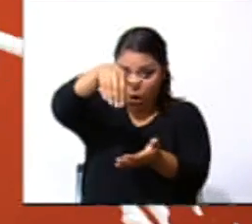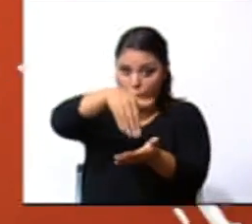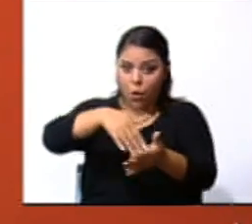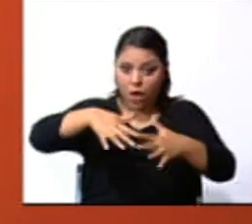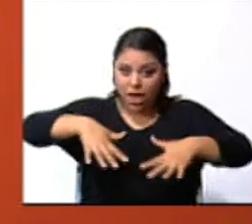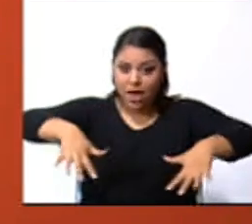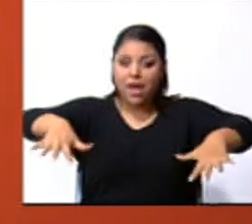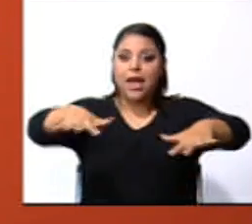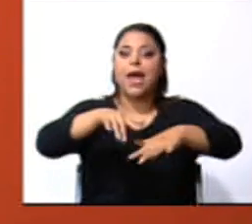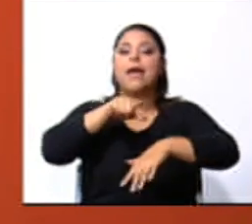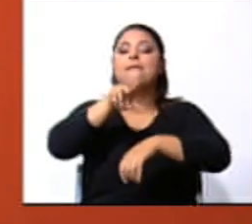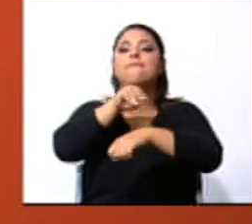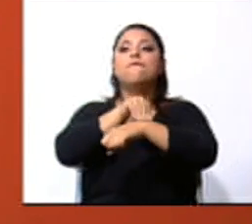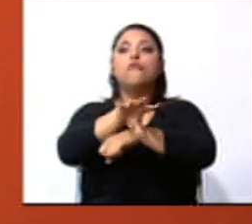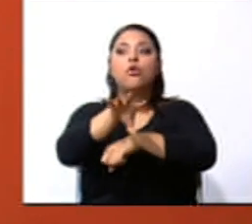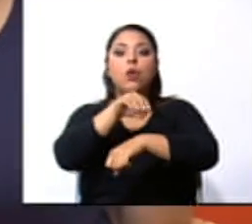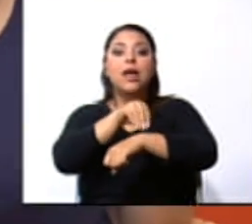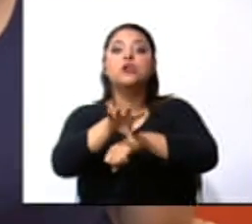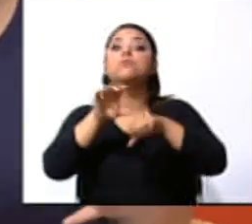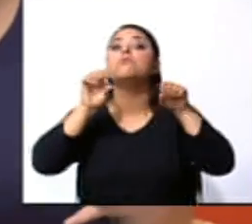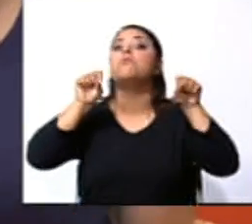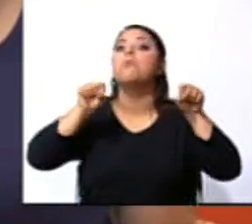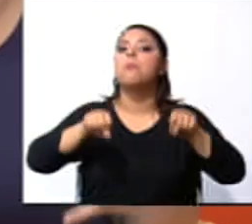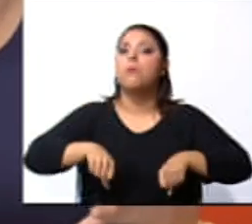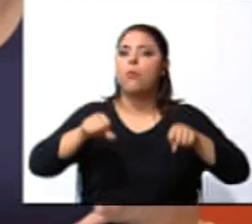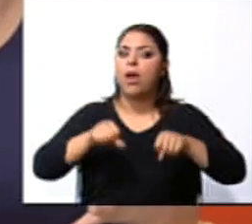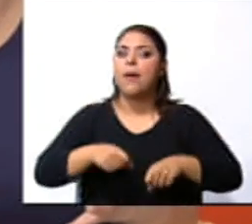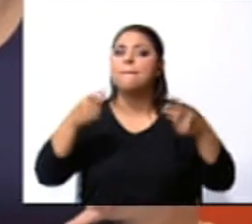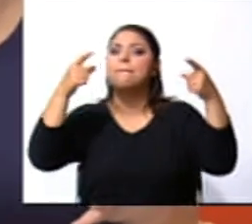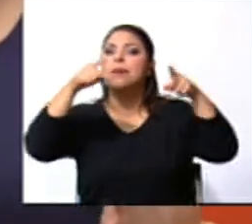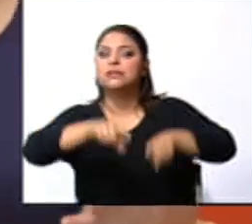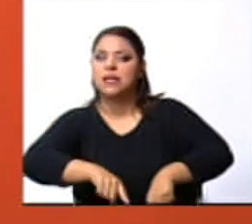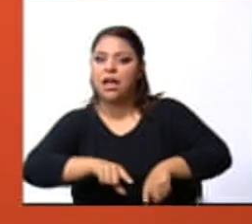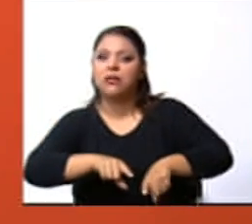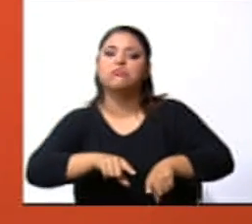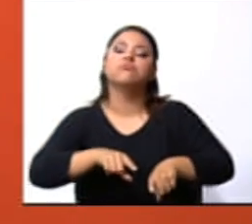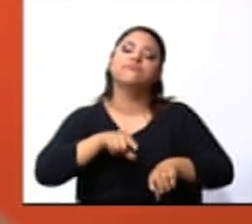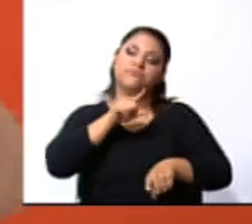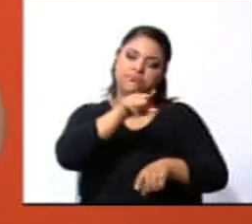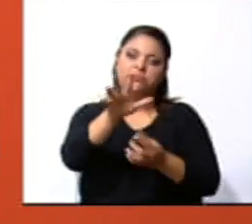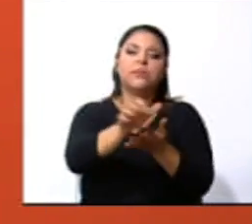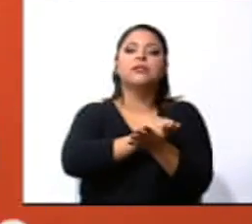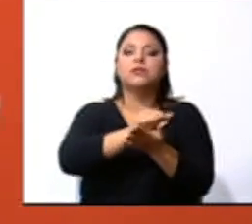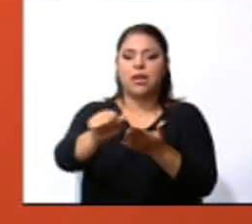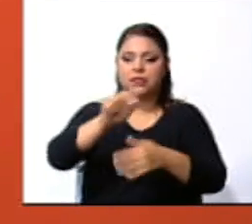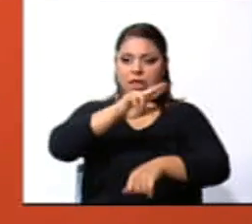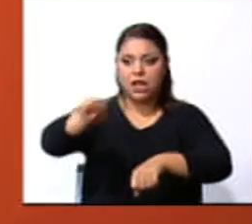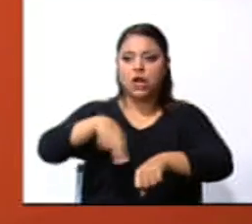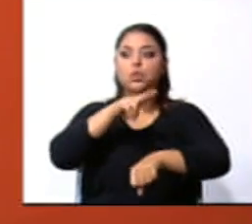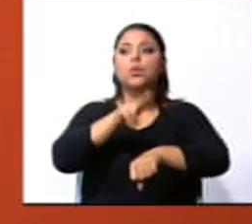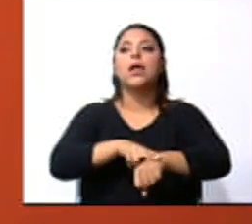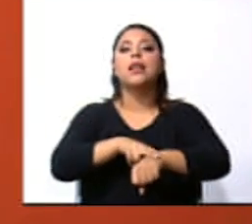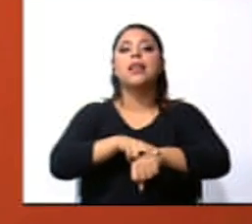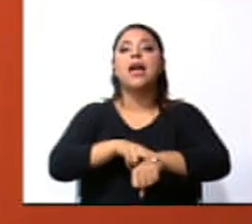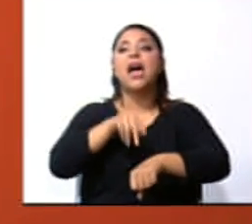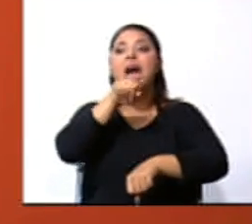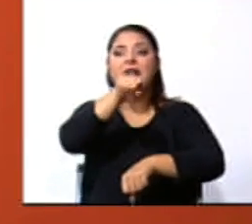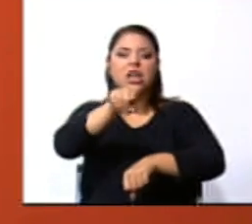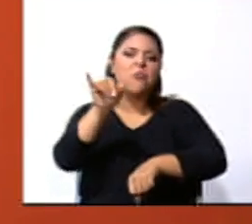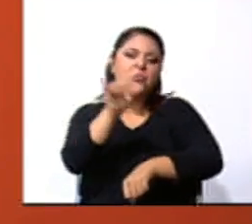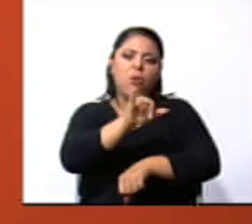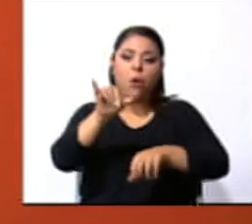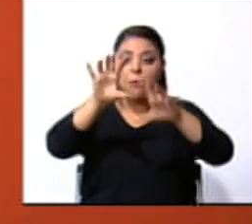important influence on the possibility of natural disasters. Also, since Earth, it's kind of